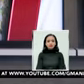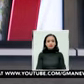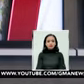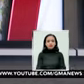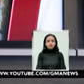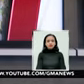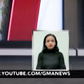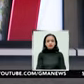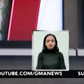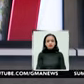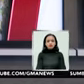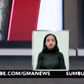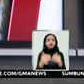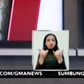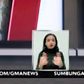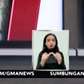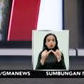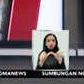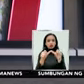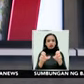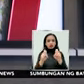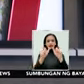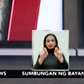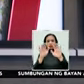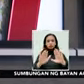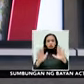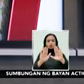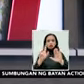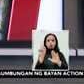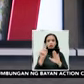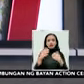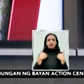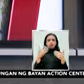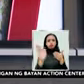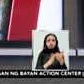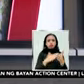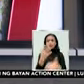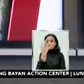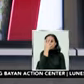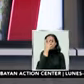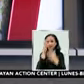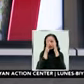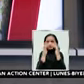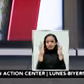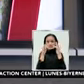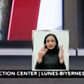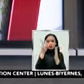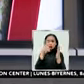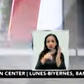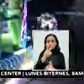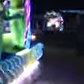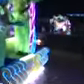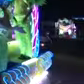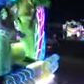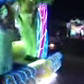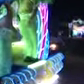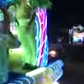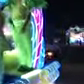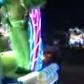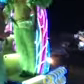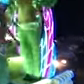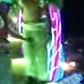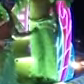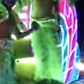Tuloy-tuloy ngayong weekend ang makulay at puno ng musikang Masskara Festival 2023 sa City of Smiles, Bacolod.